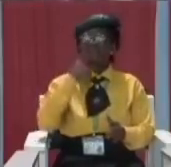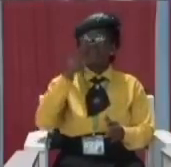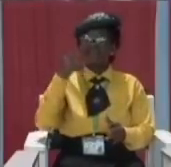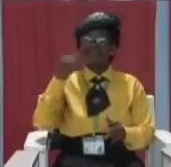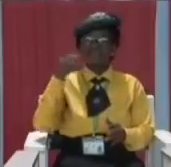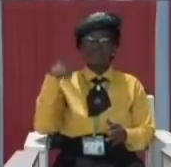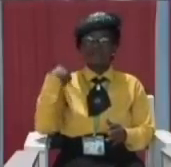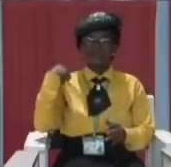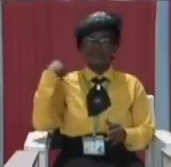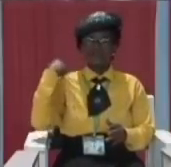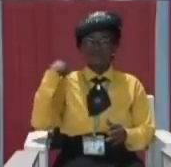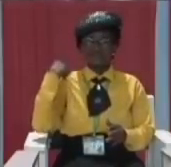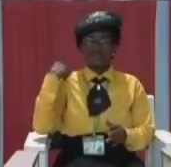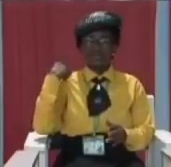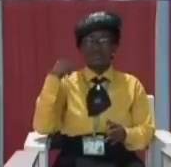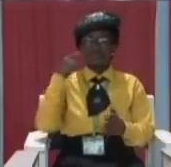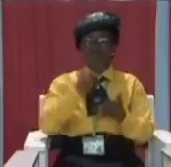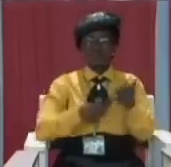about.